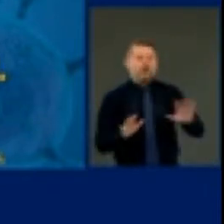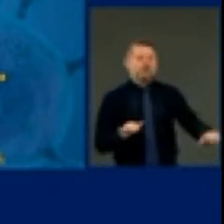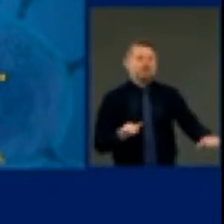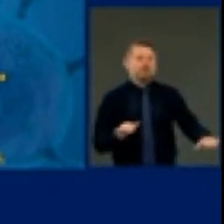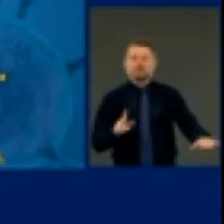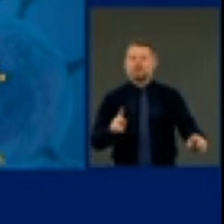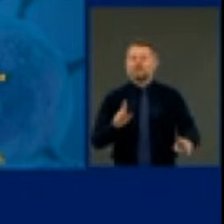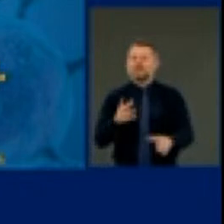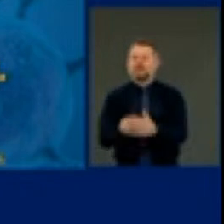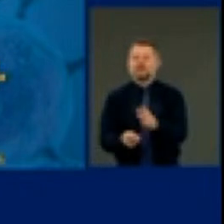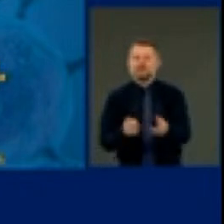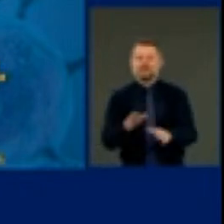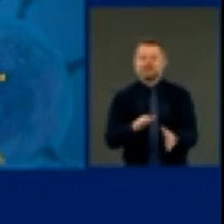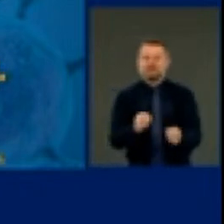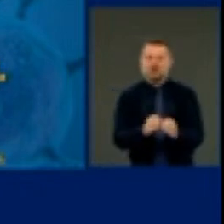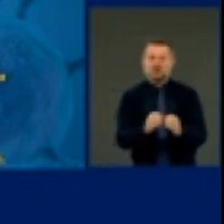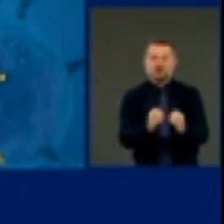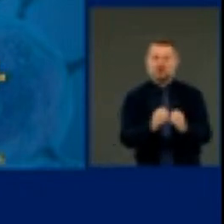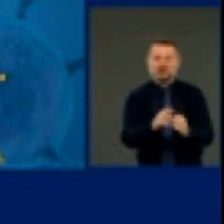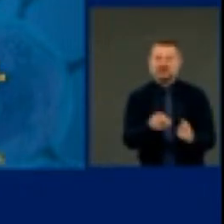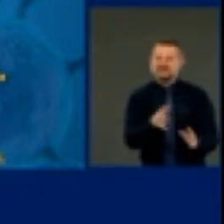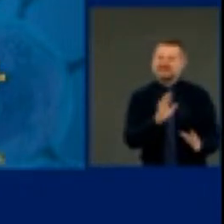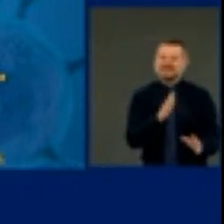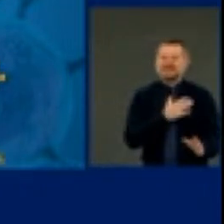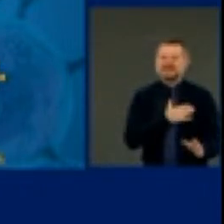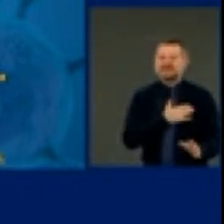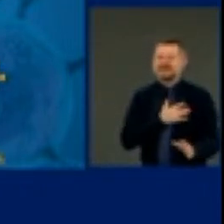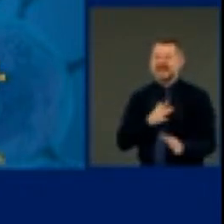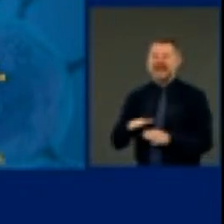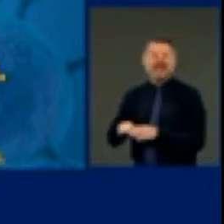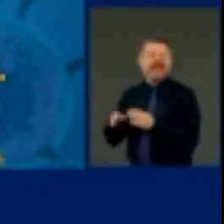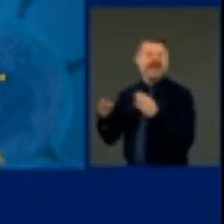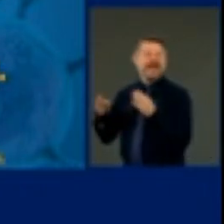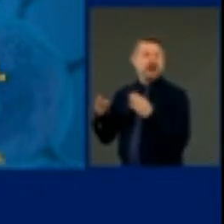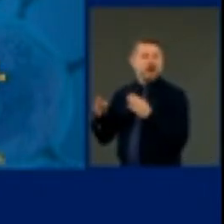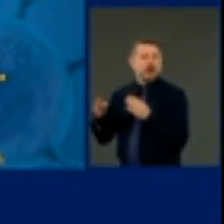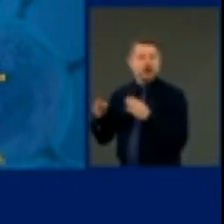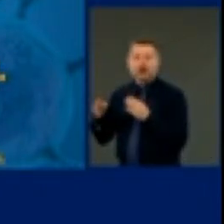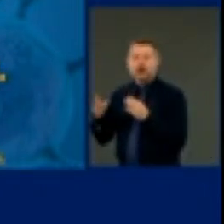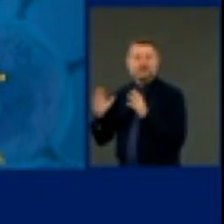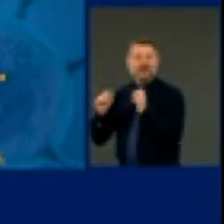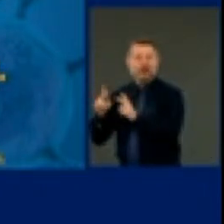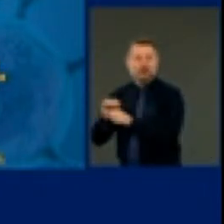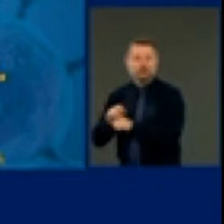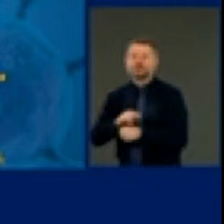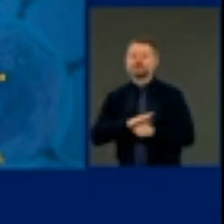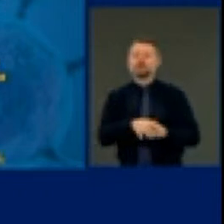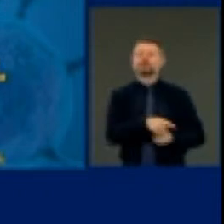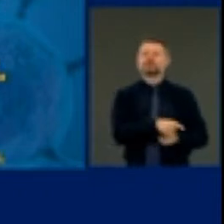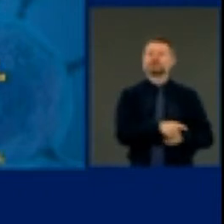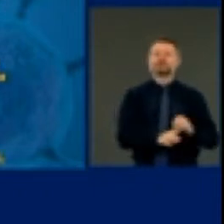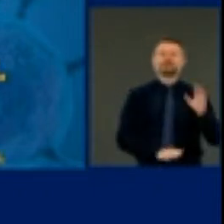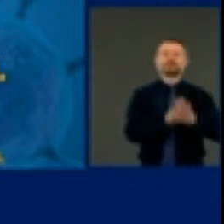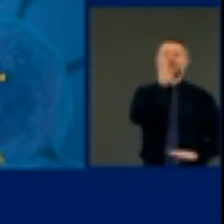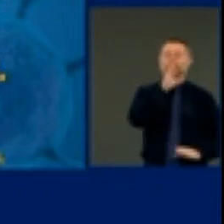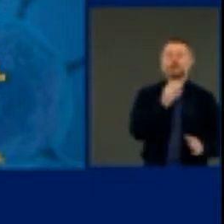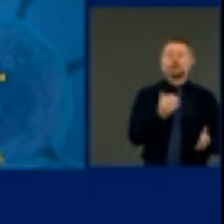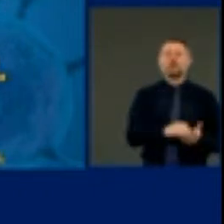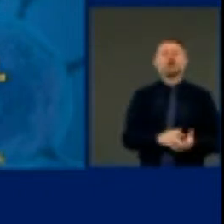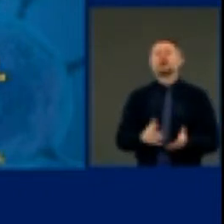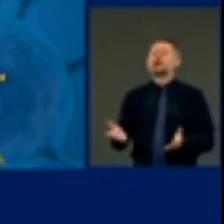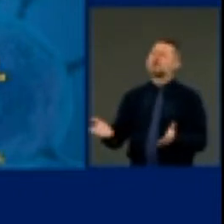Oh, we're reopening, but it's actually increasing the spread of the virus. But feel good. Come out and